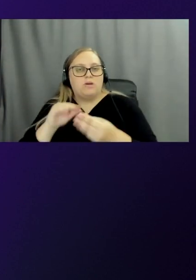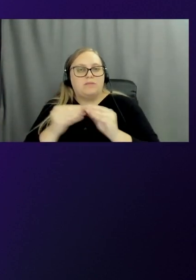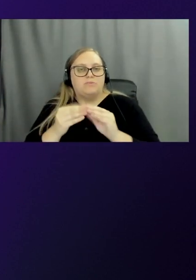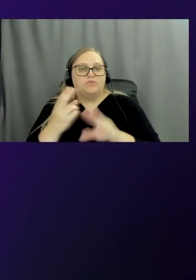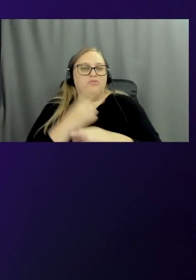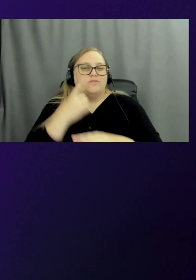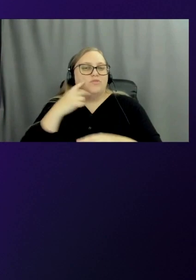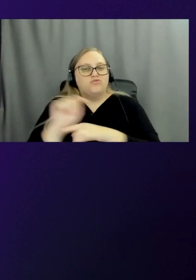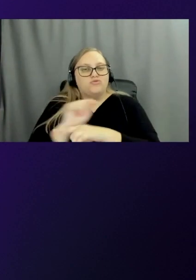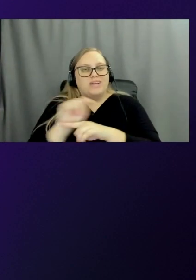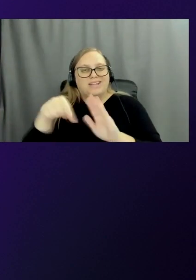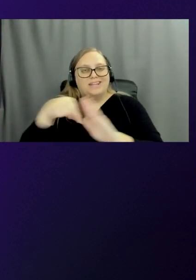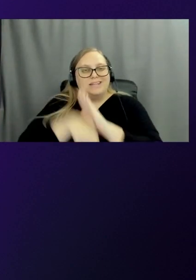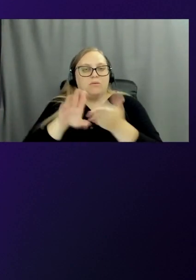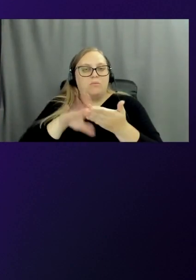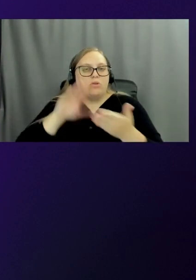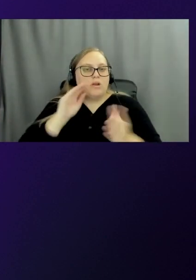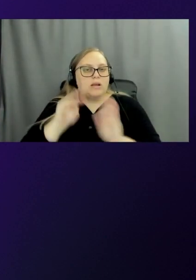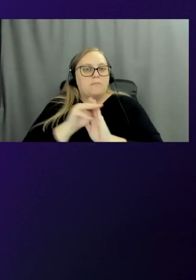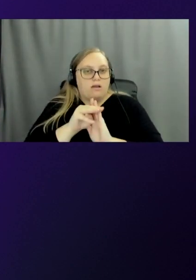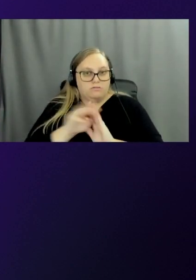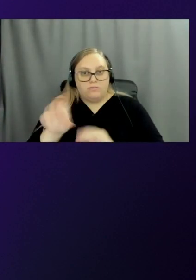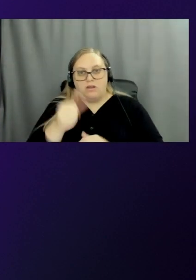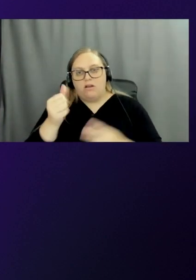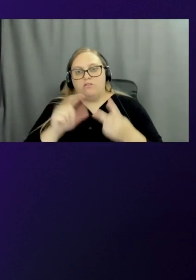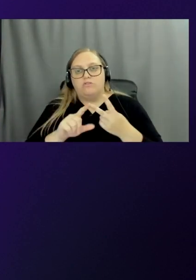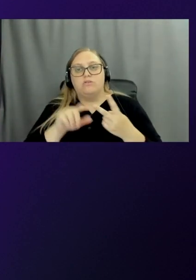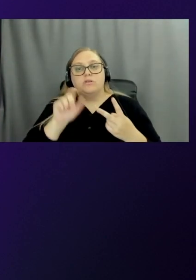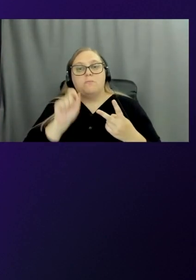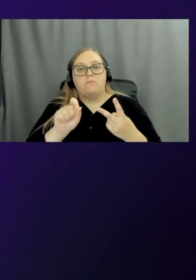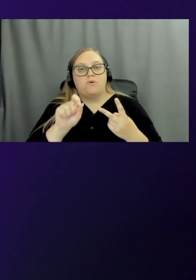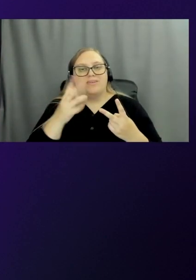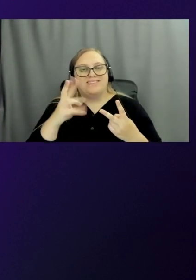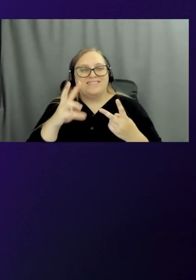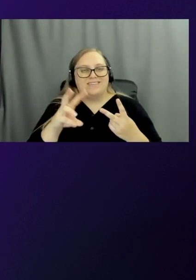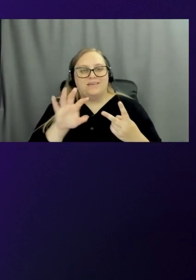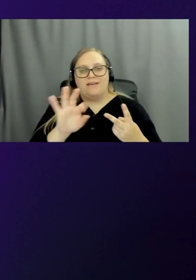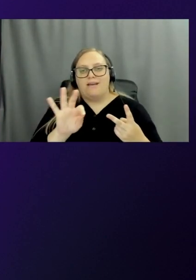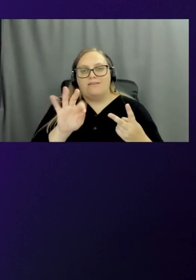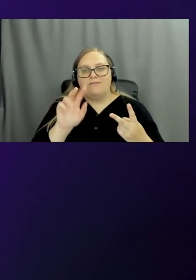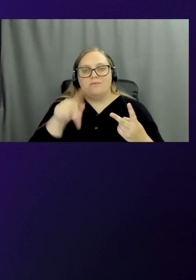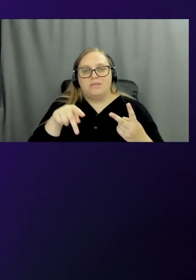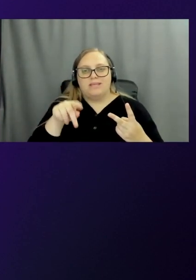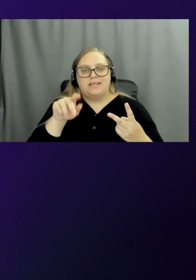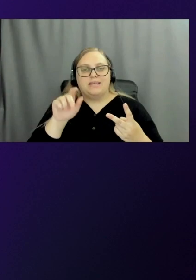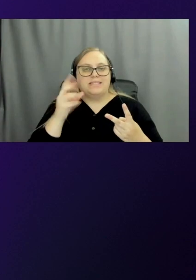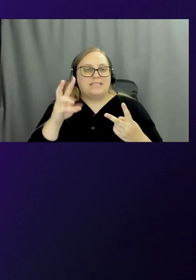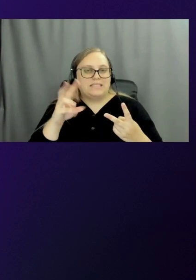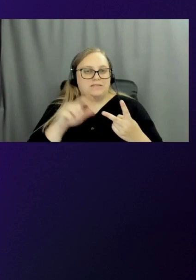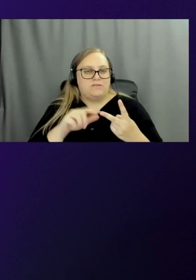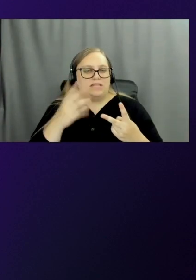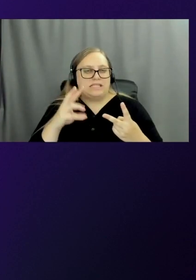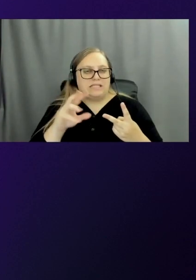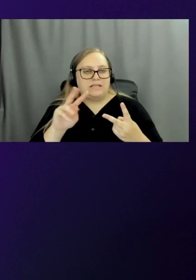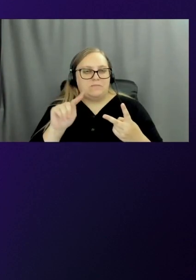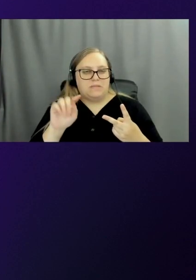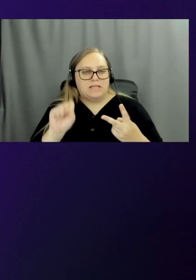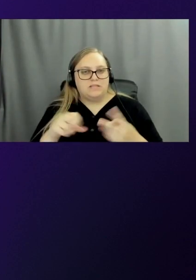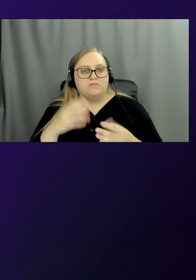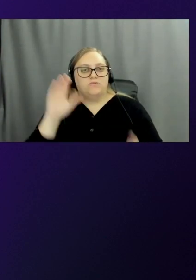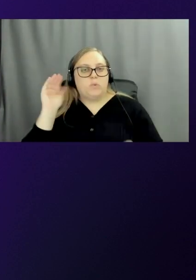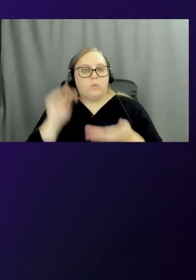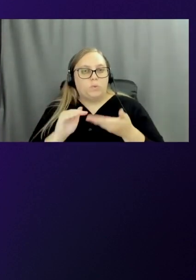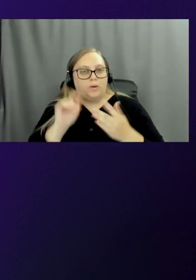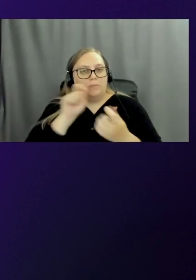models. Another is floating point 16 or FP16. This one uses 16 bits and offers reduced precision,